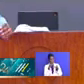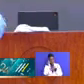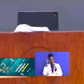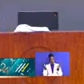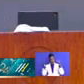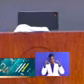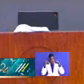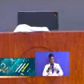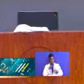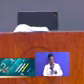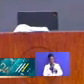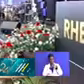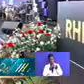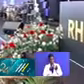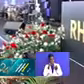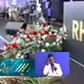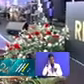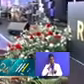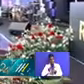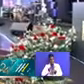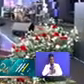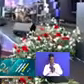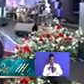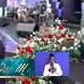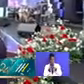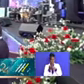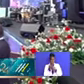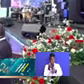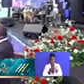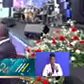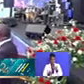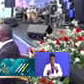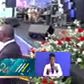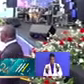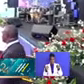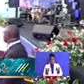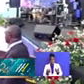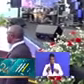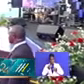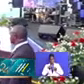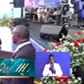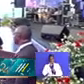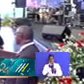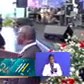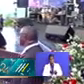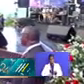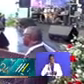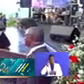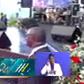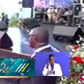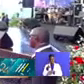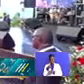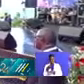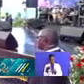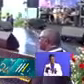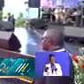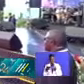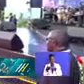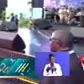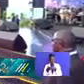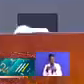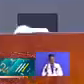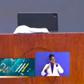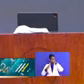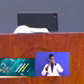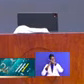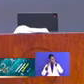conference this is a message for our nation so she says I will I will make sure that I meet with the royal family